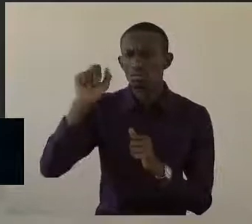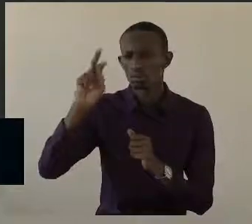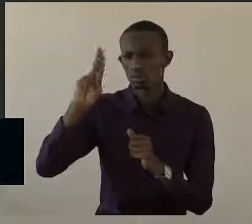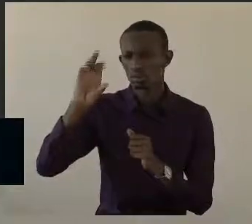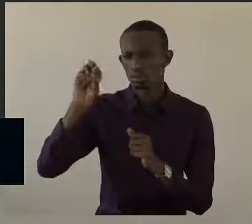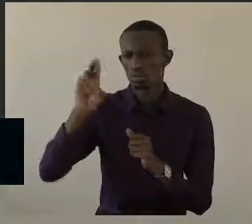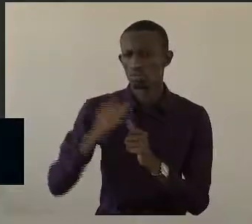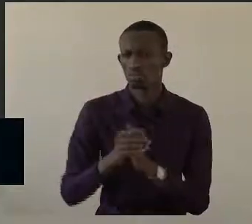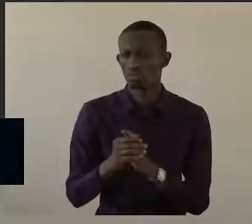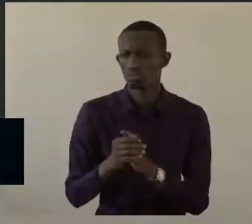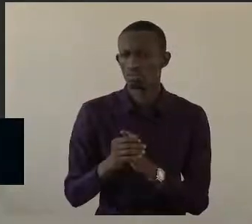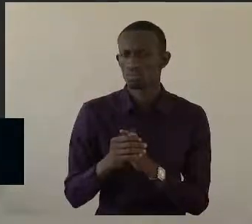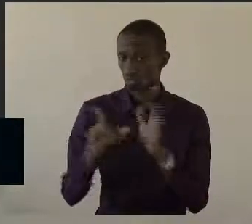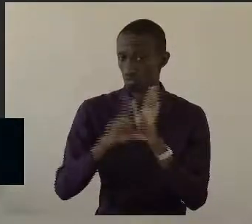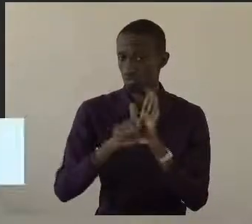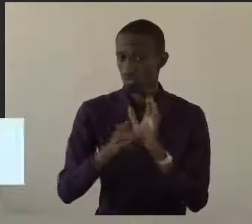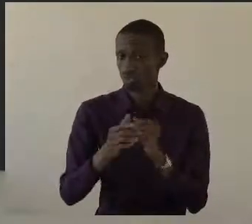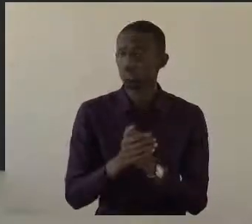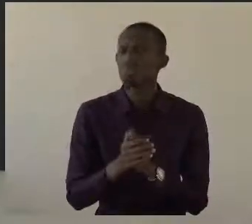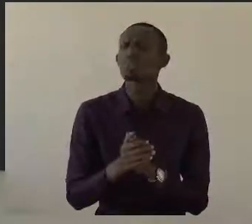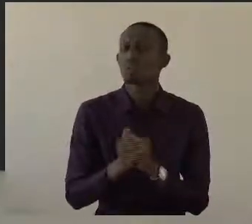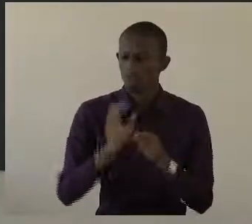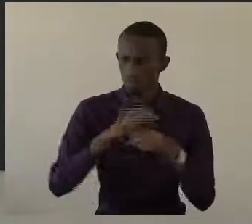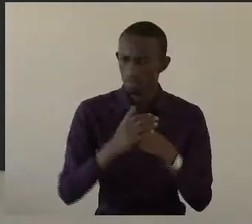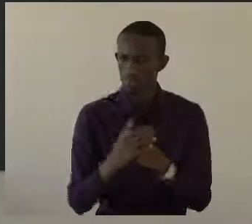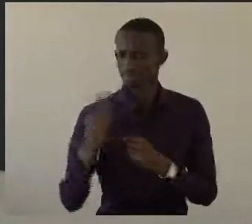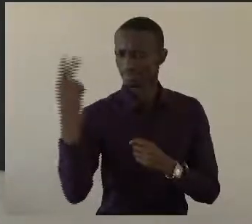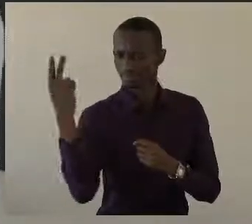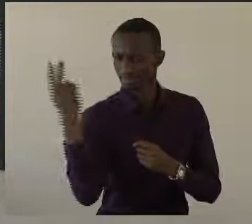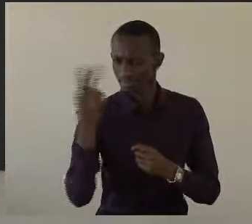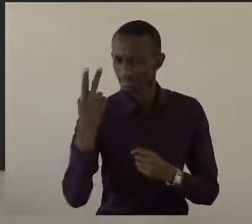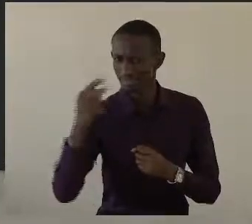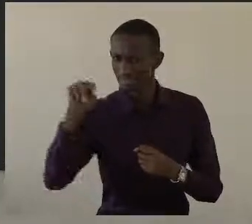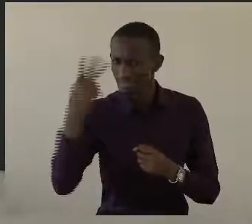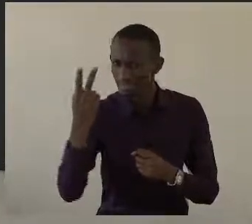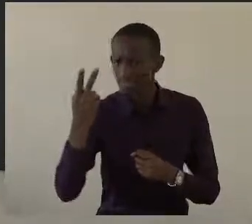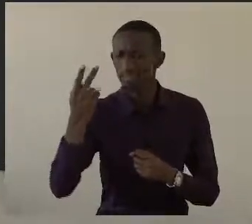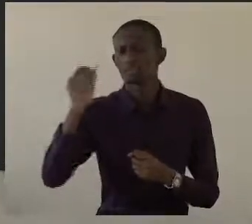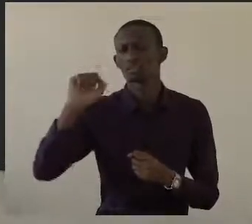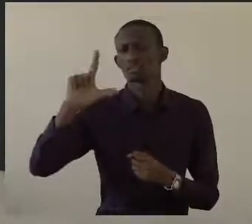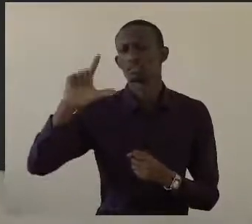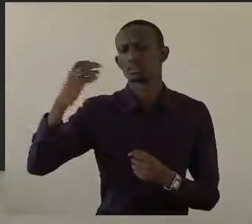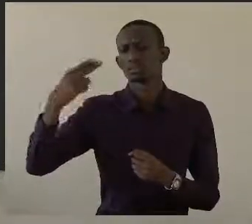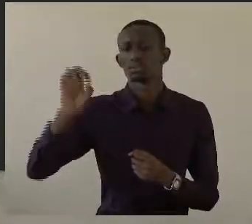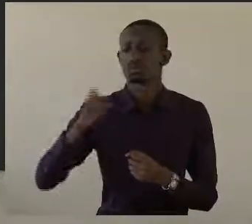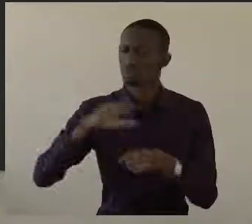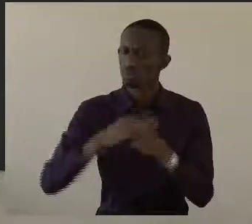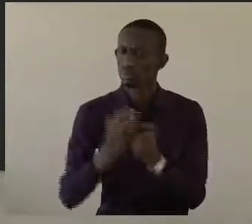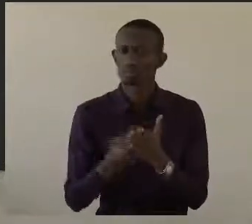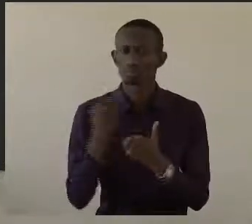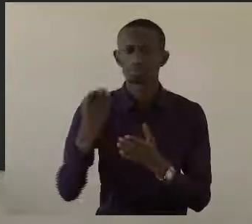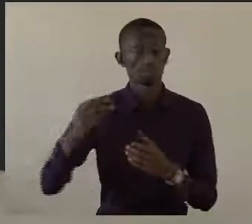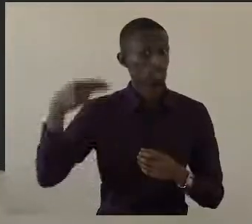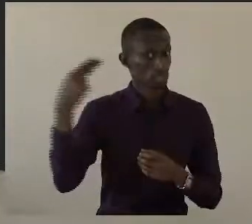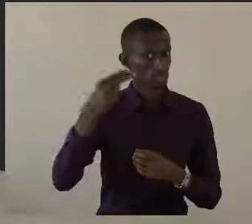Following the Markovnikov rule, we will produce a secondary alcohol. So we proceed like this. CH,